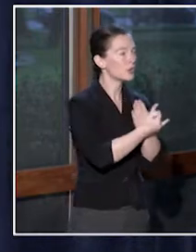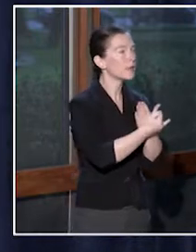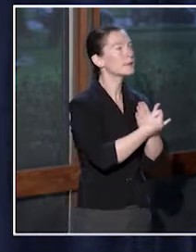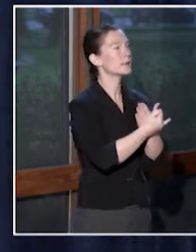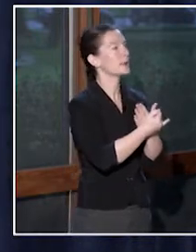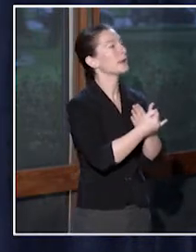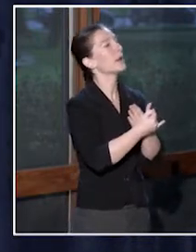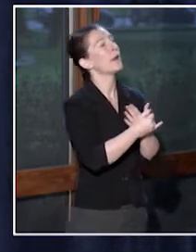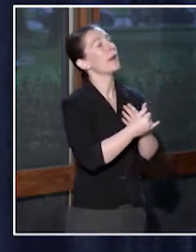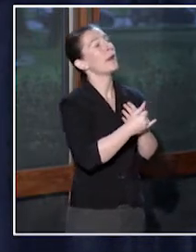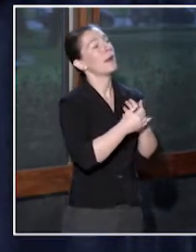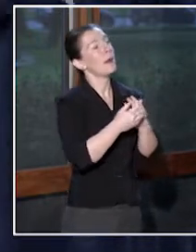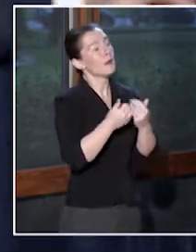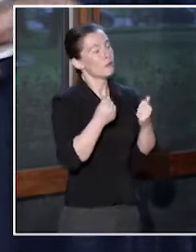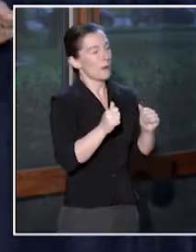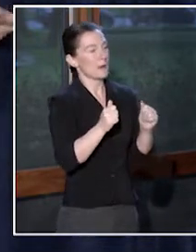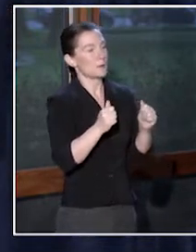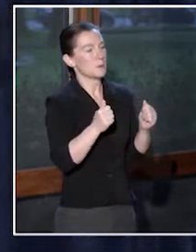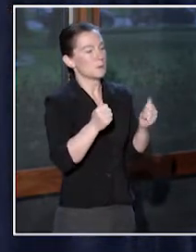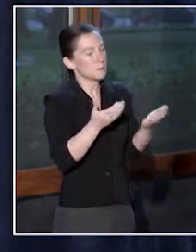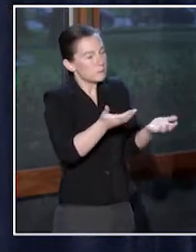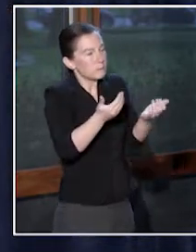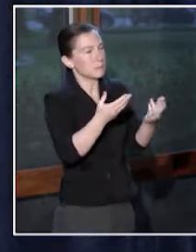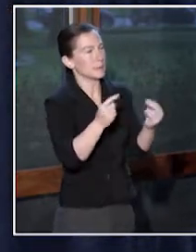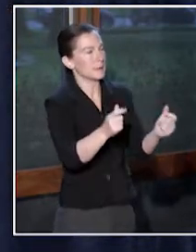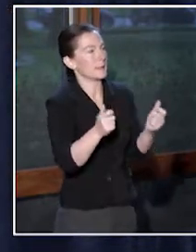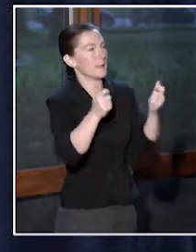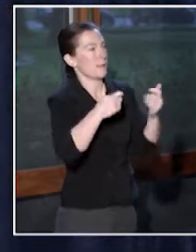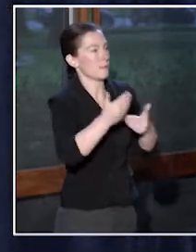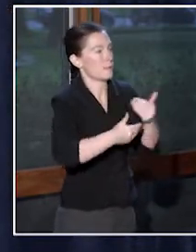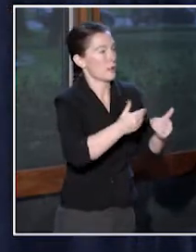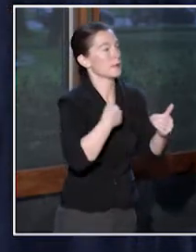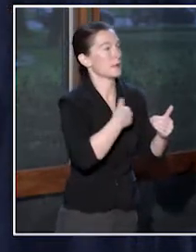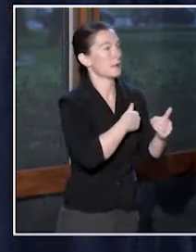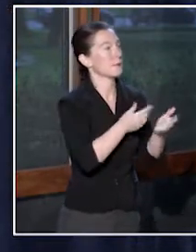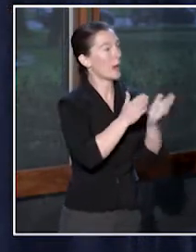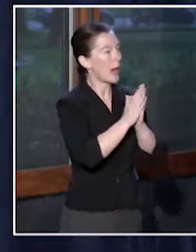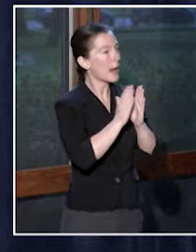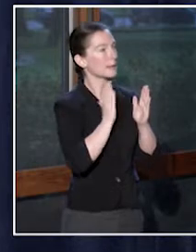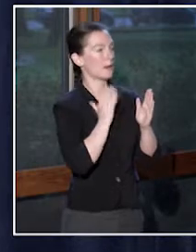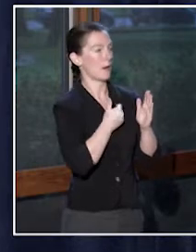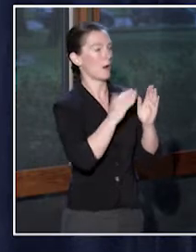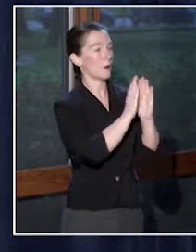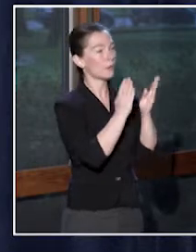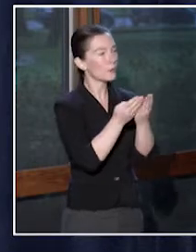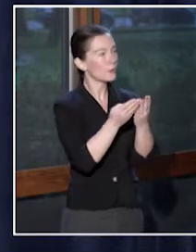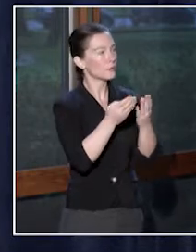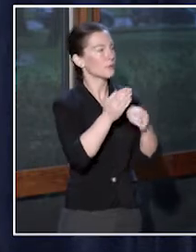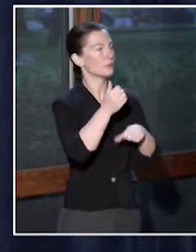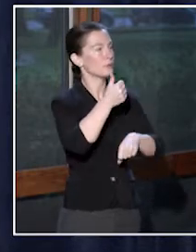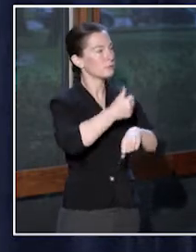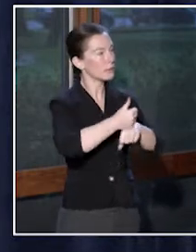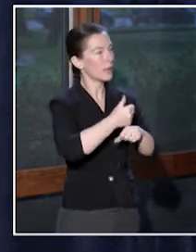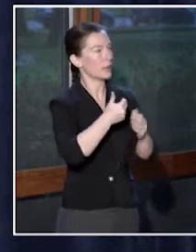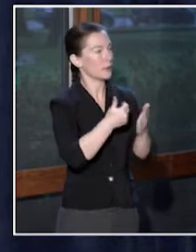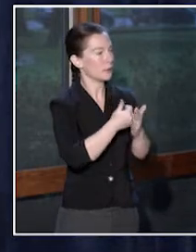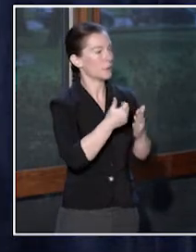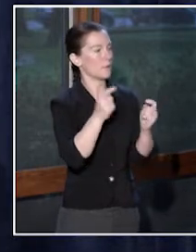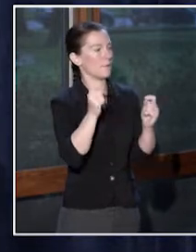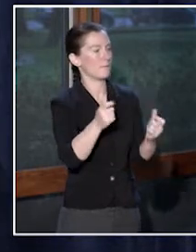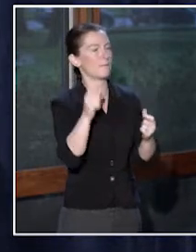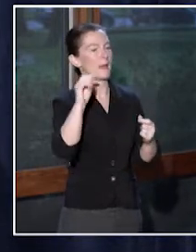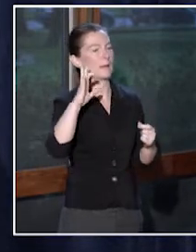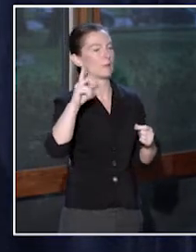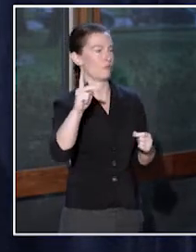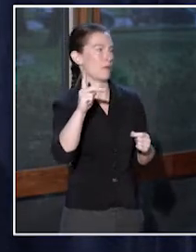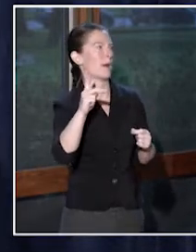fast-tracking them. We are asking our various permitting bureaus to put together a new fast-track strategy. This is just